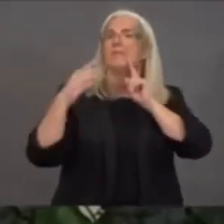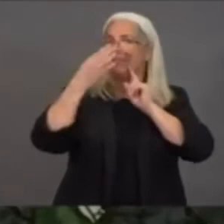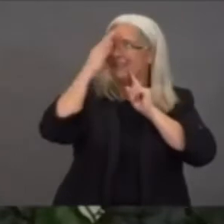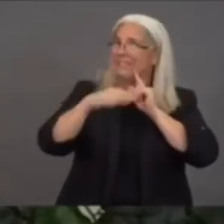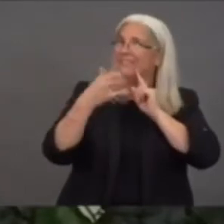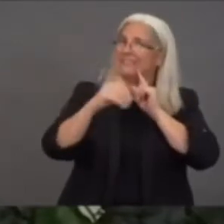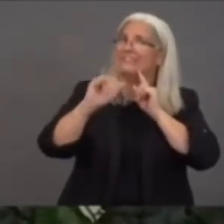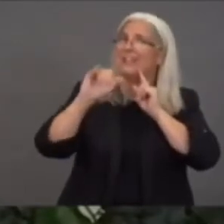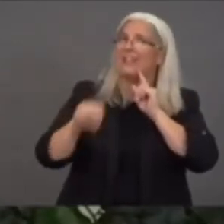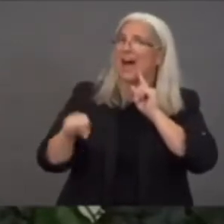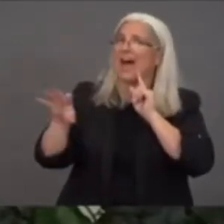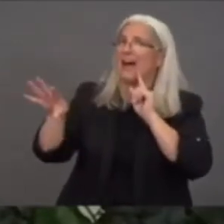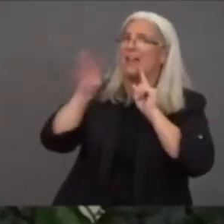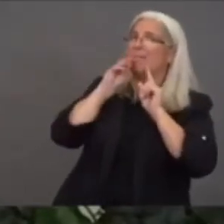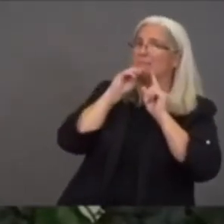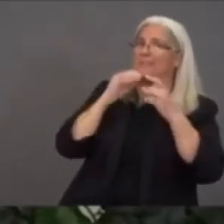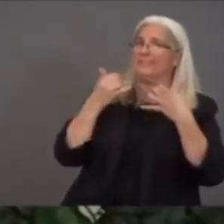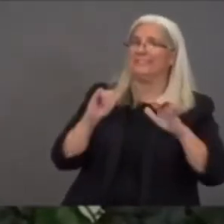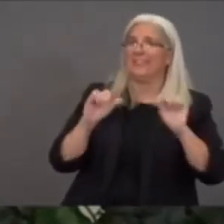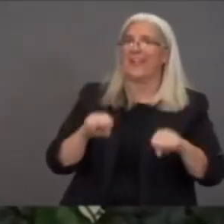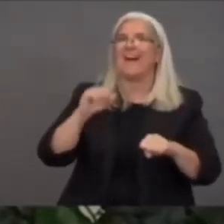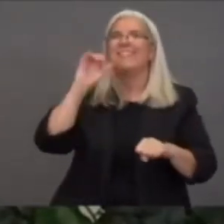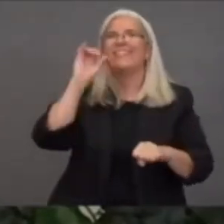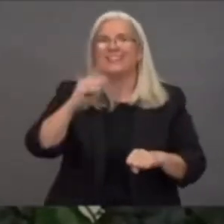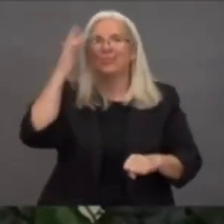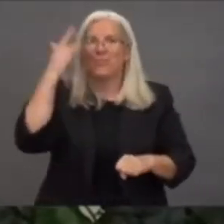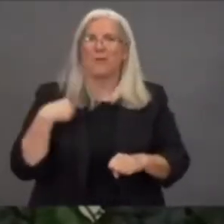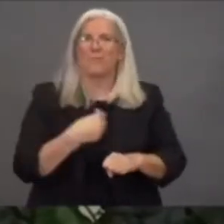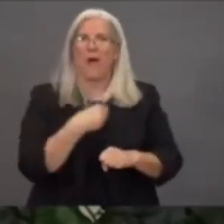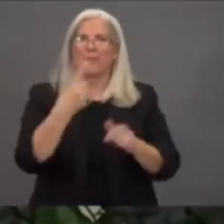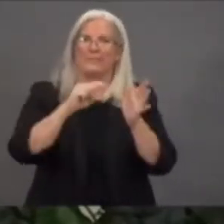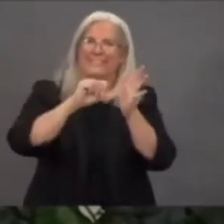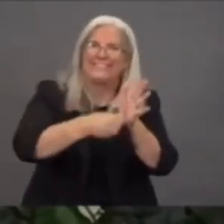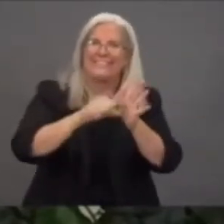say outdoors is safer than indoors. But if you